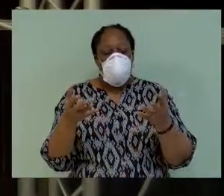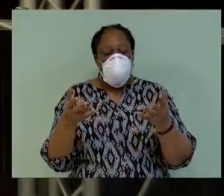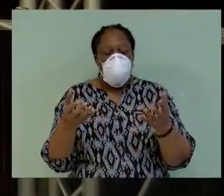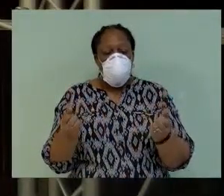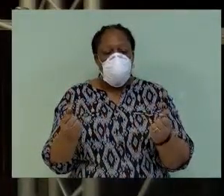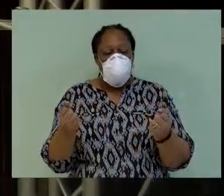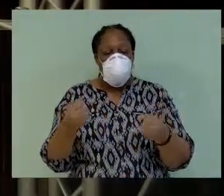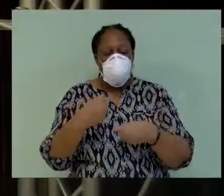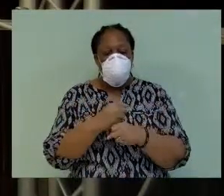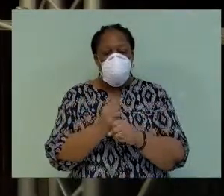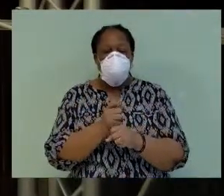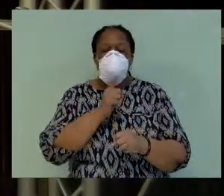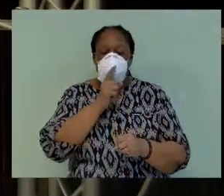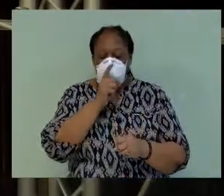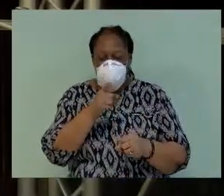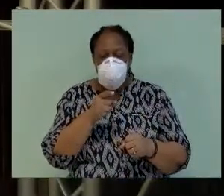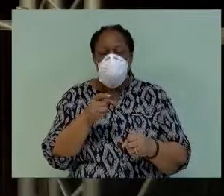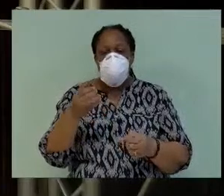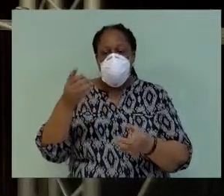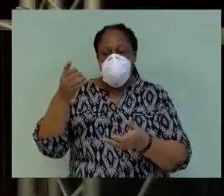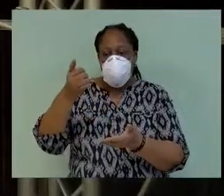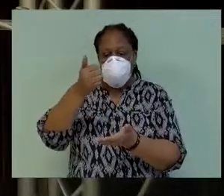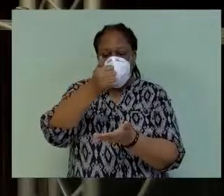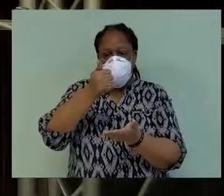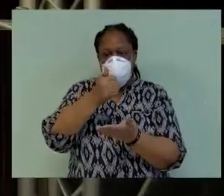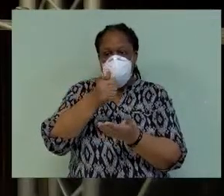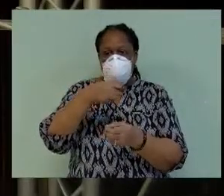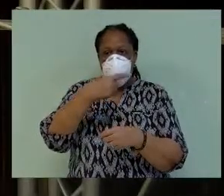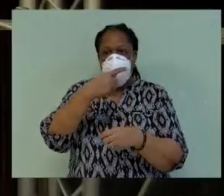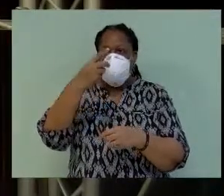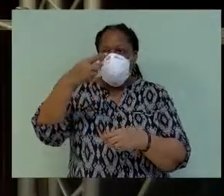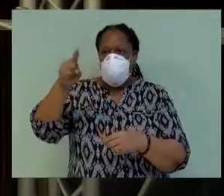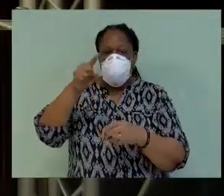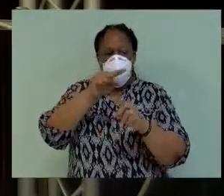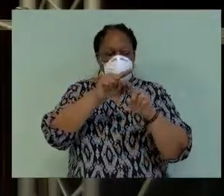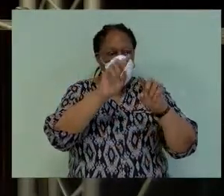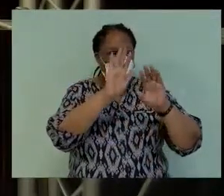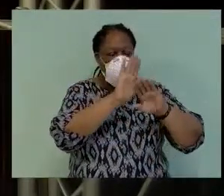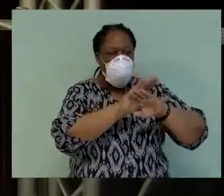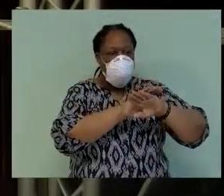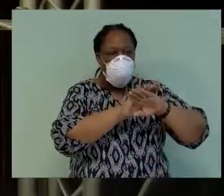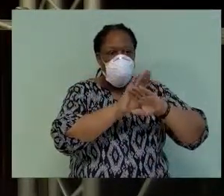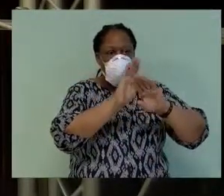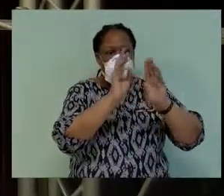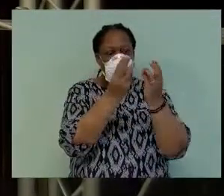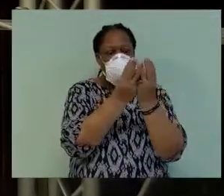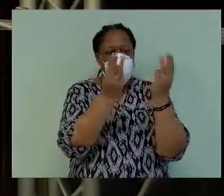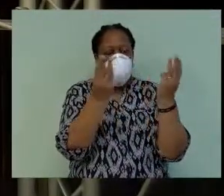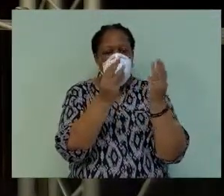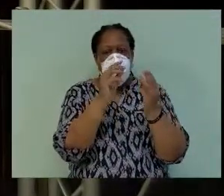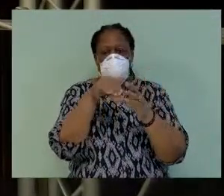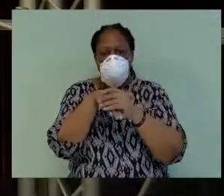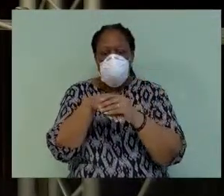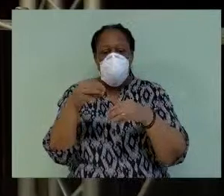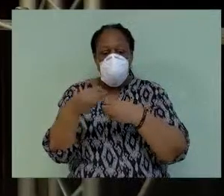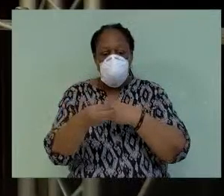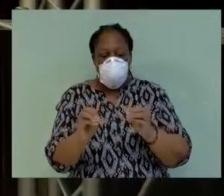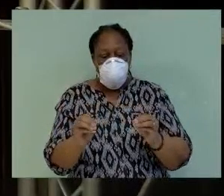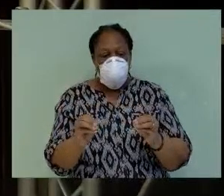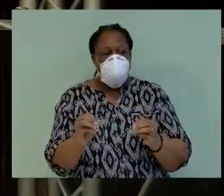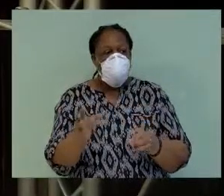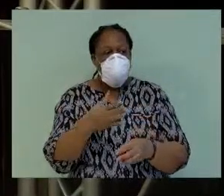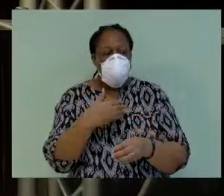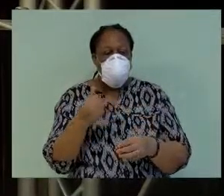sanitation efforts by installing hand sanitizers at specific locations throughout our office and